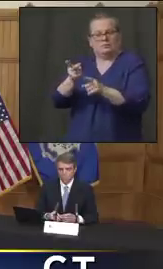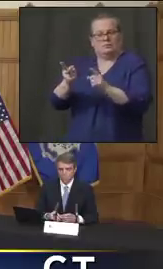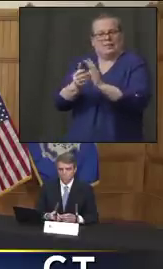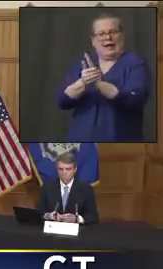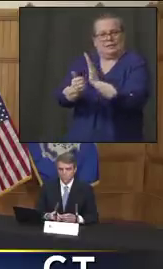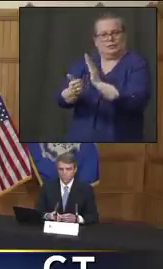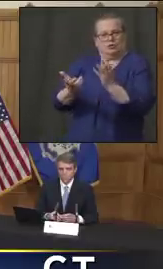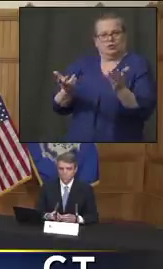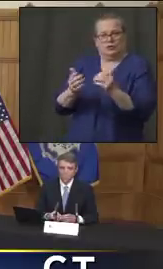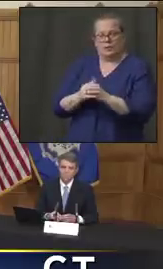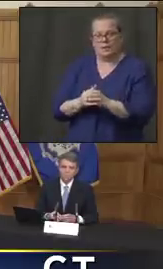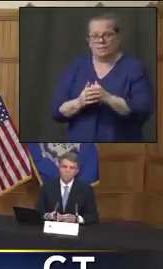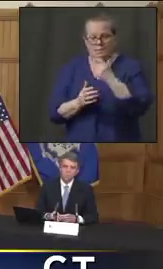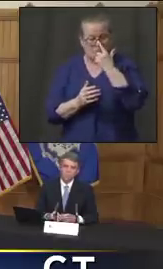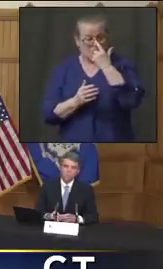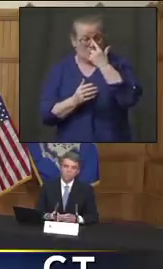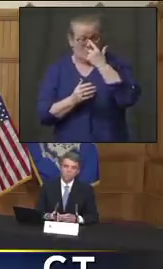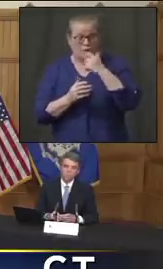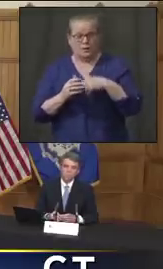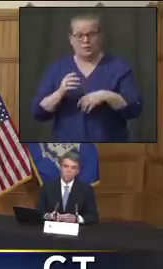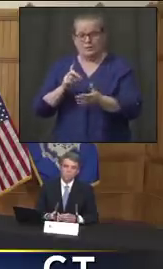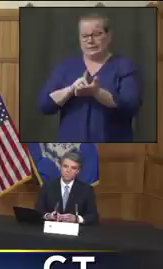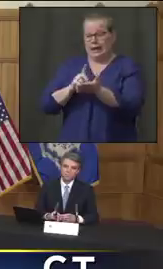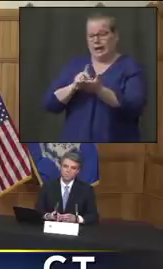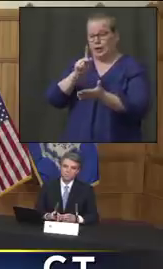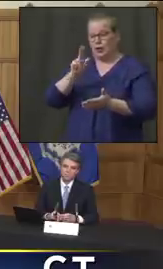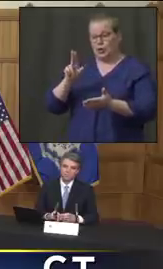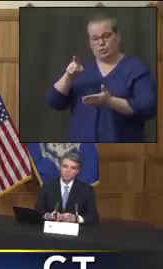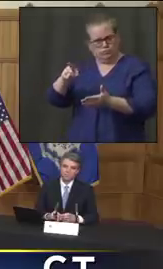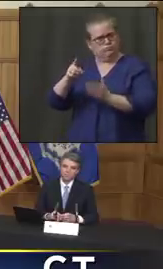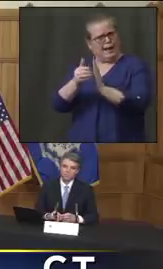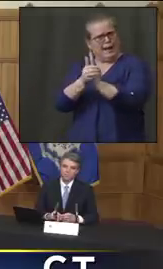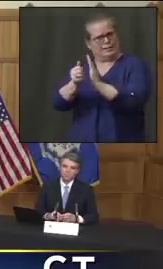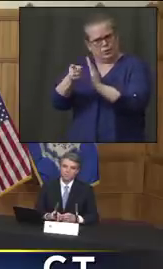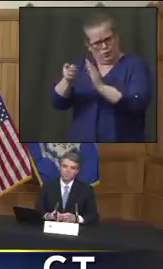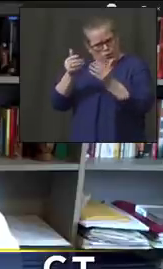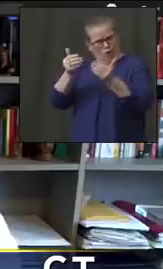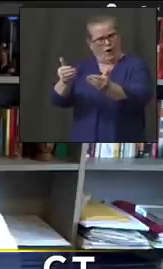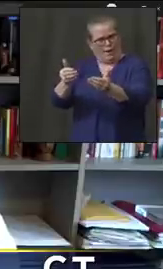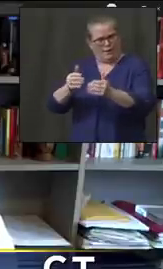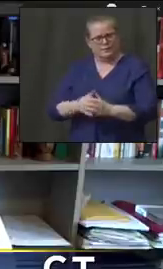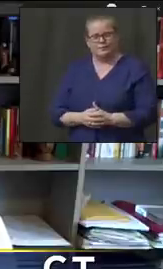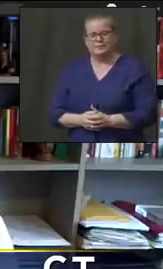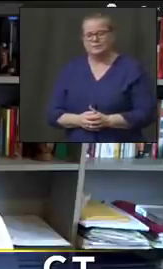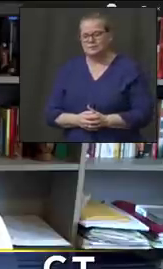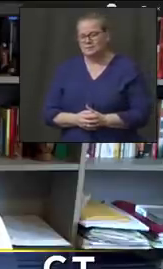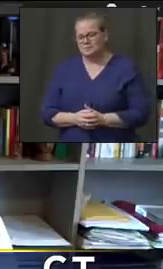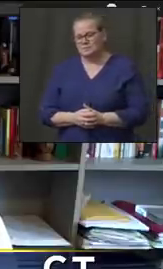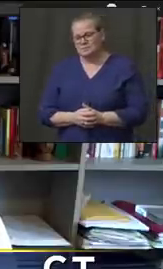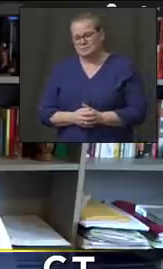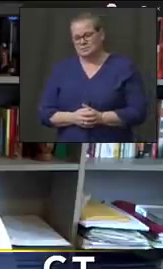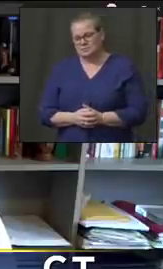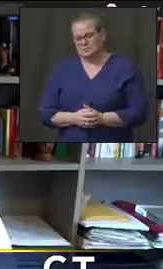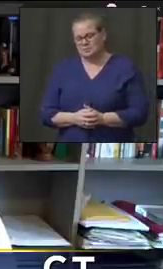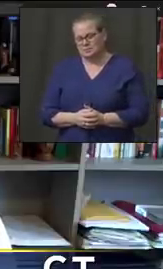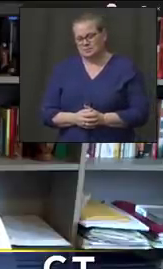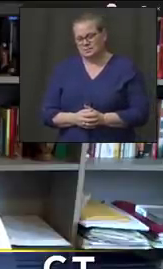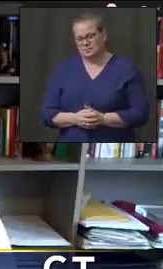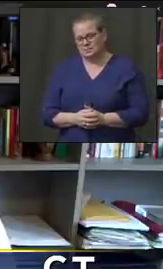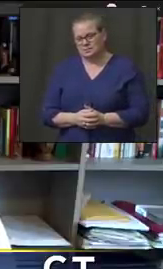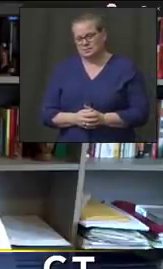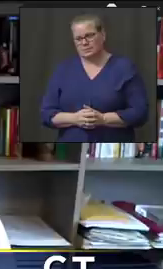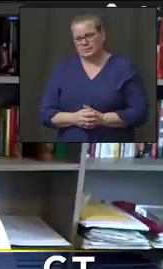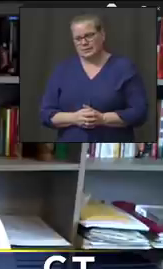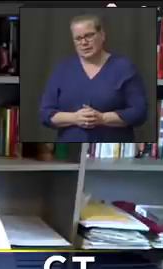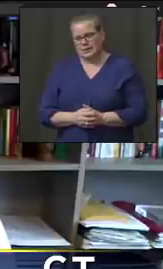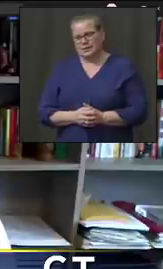Indra, would you like? No, go ahead. He said the expert. Good. Indra, you gave a very nice answer to the legislature.